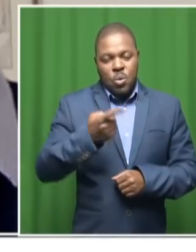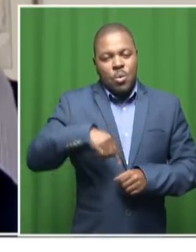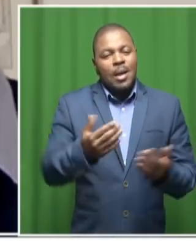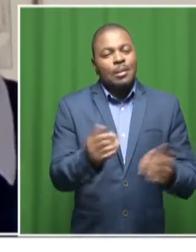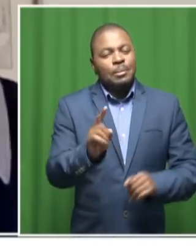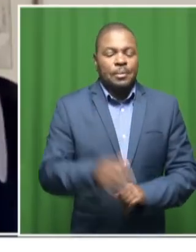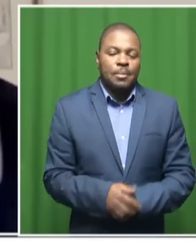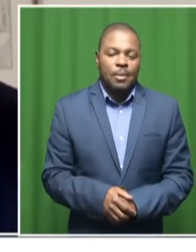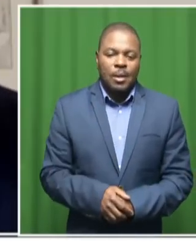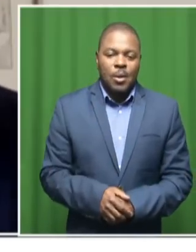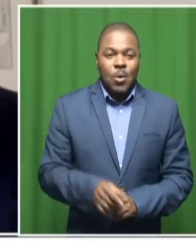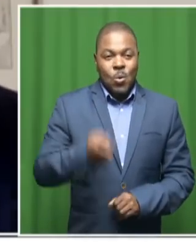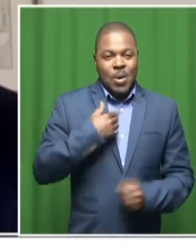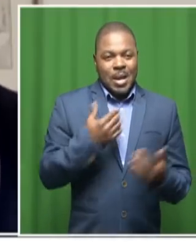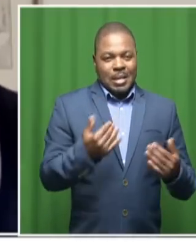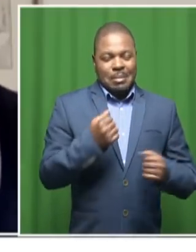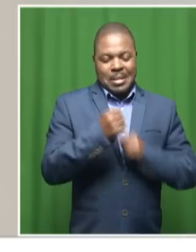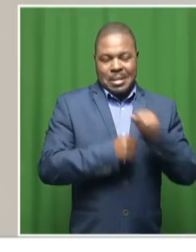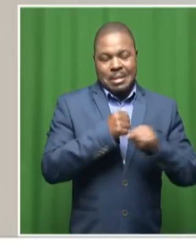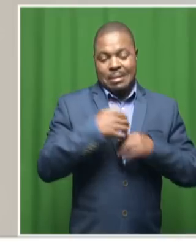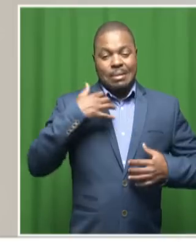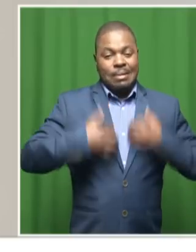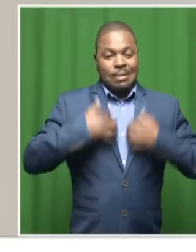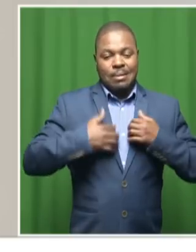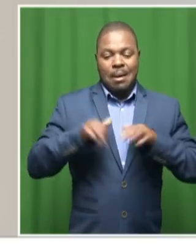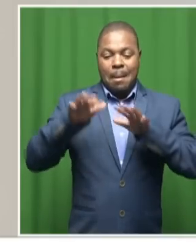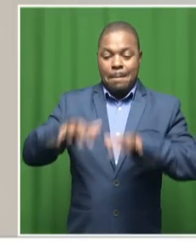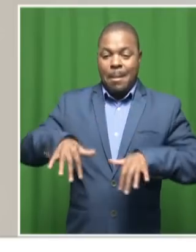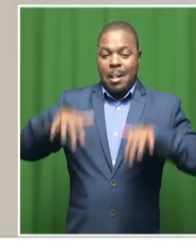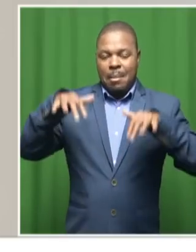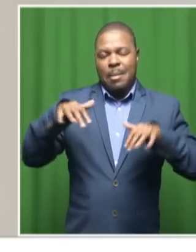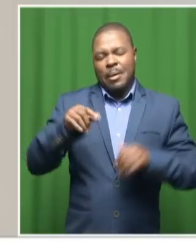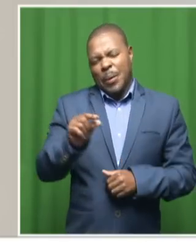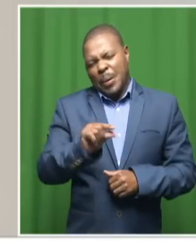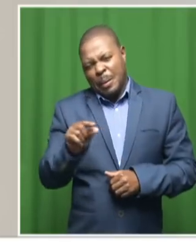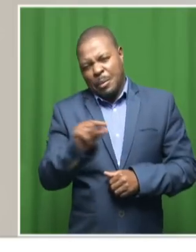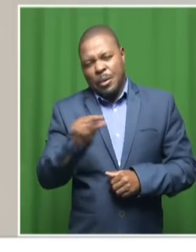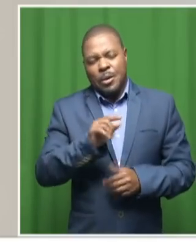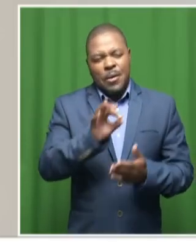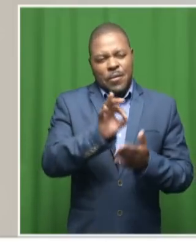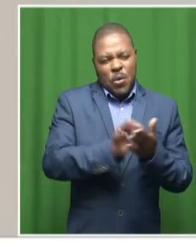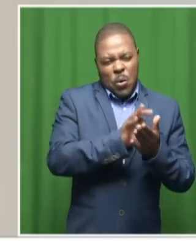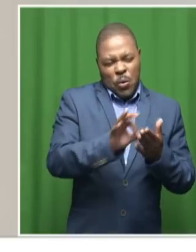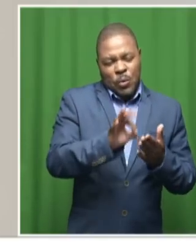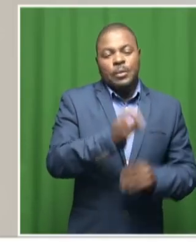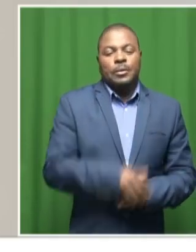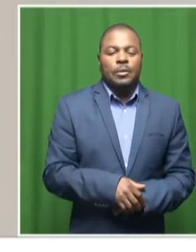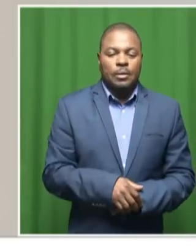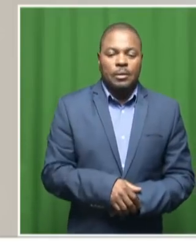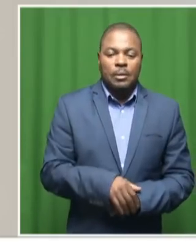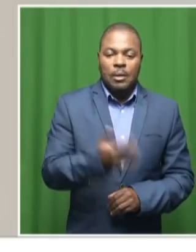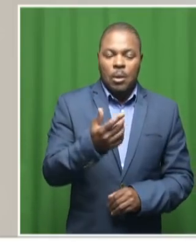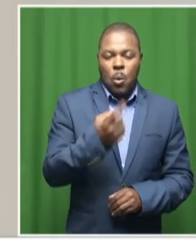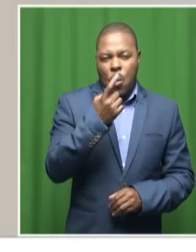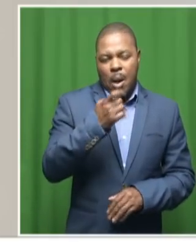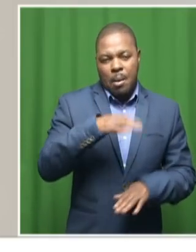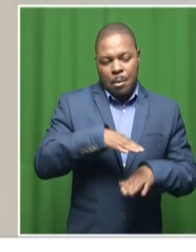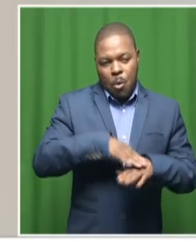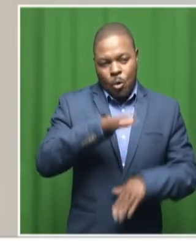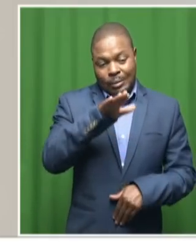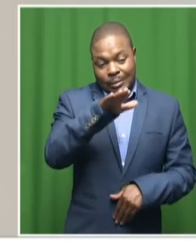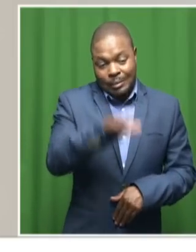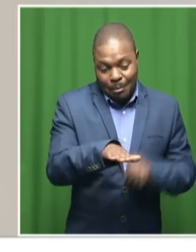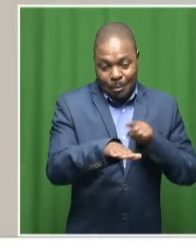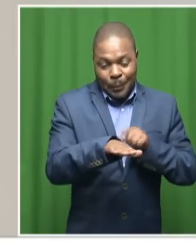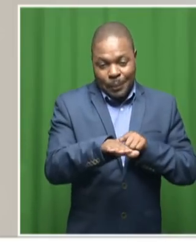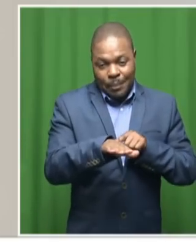We're expecting an exciting year this year. Parliament got almost to the point of the vote. So there's one more step